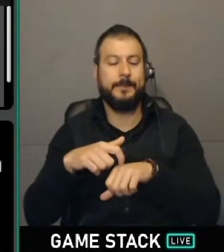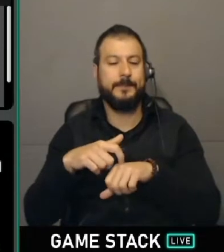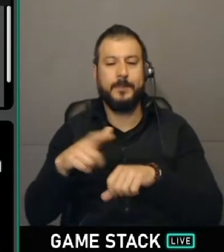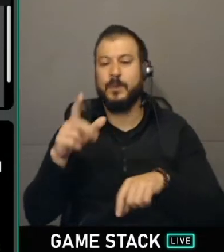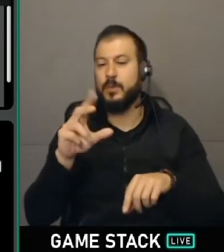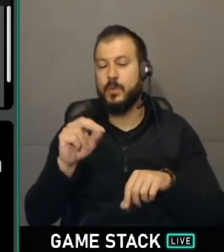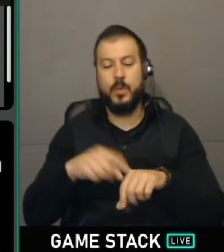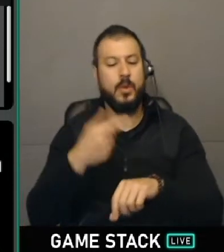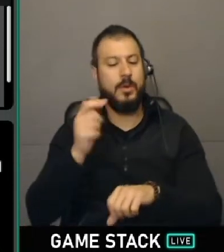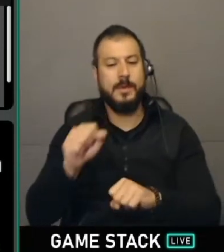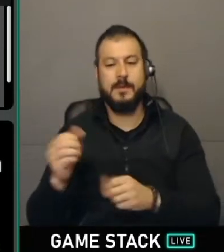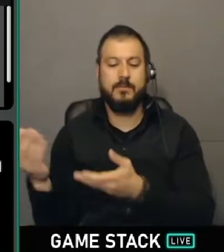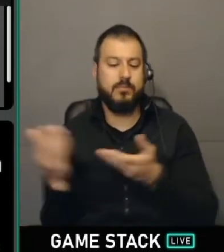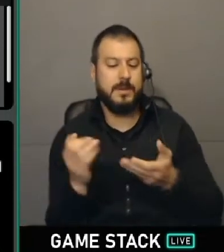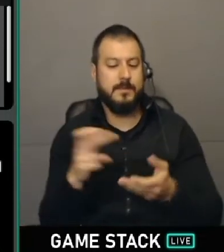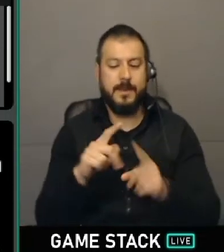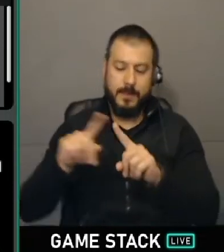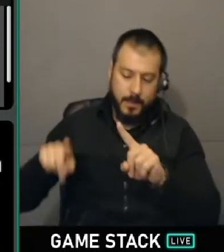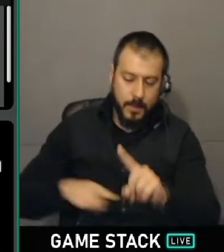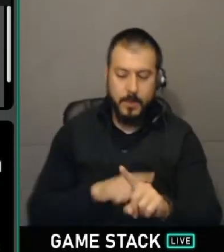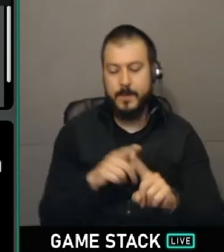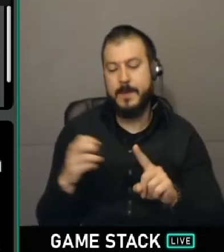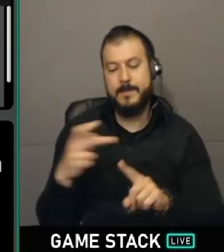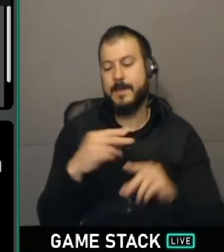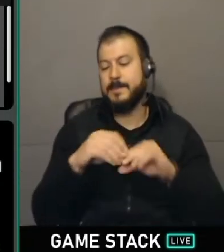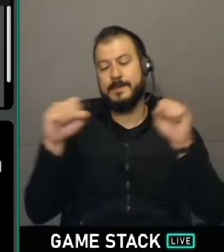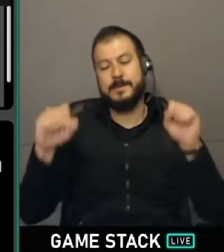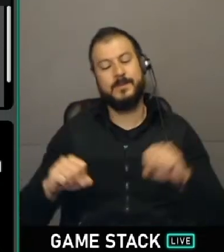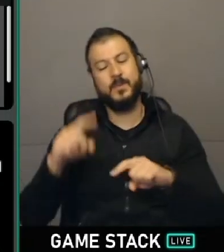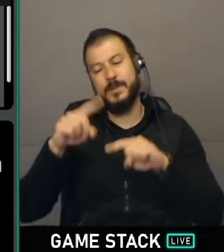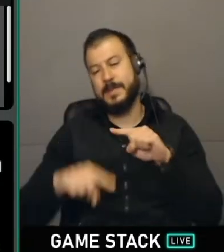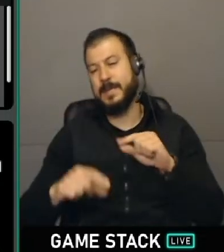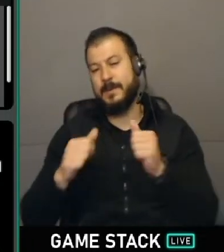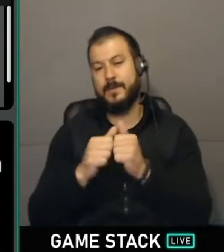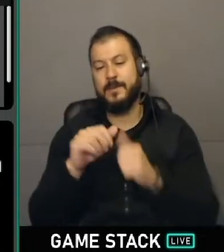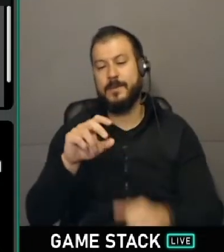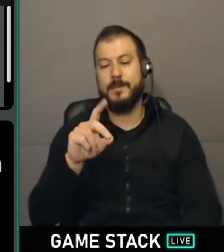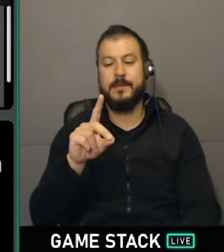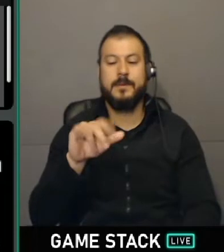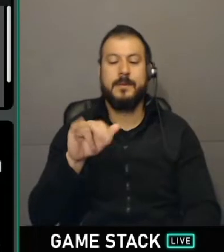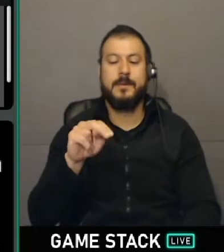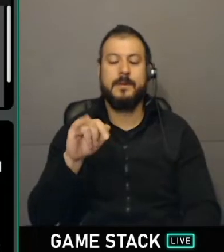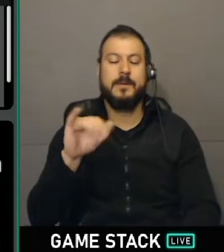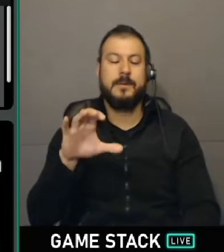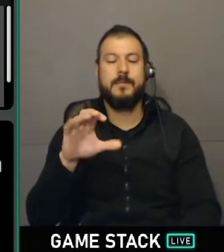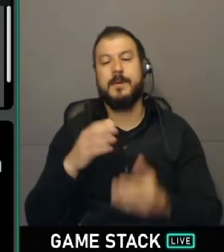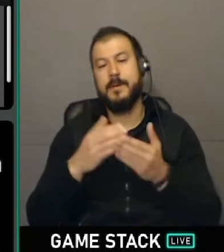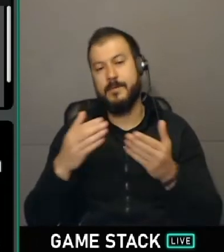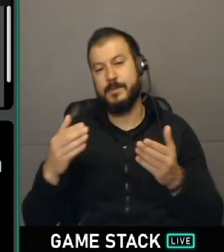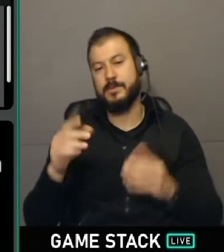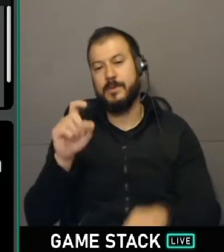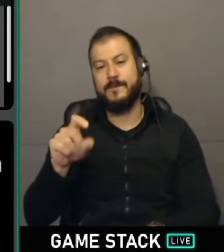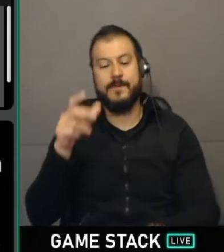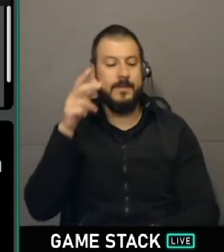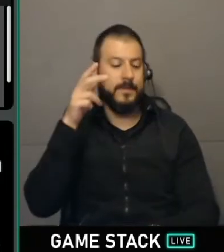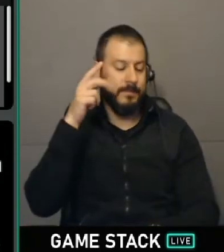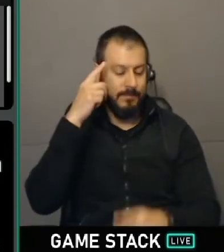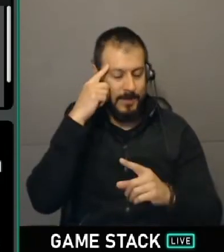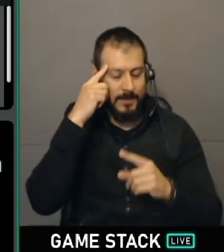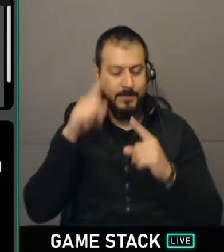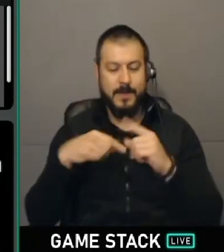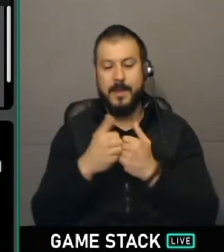it back, loop it back into your system. So with dynamic objects, you have to think about how you're going to use